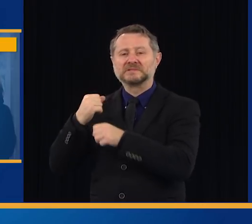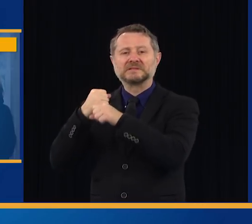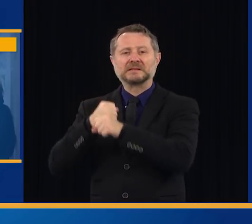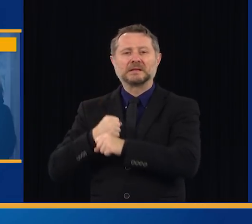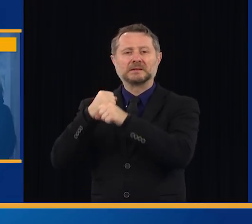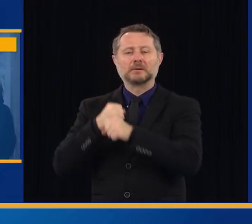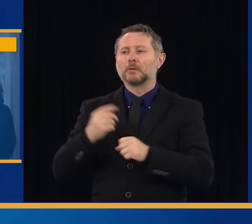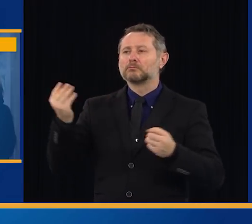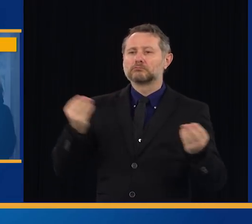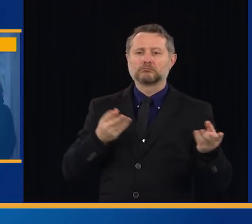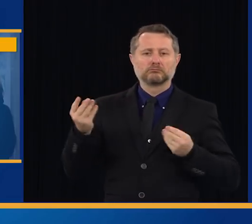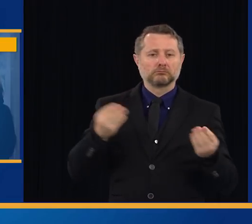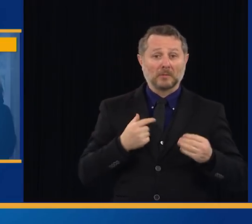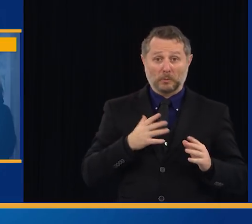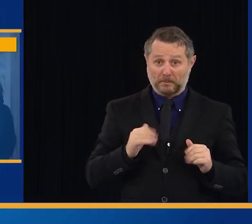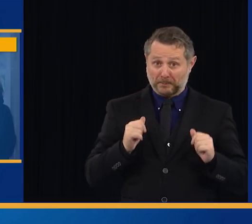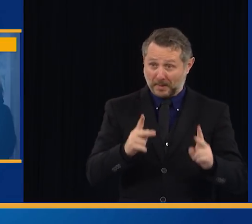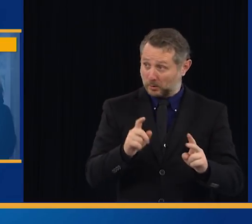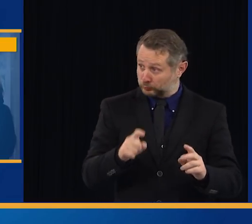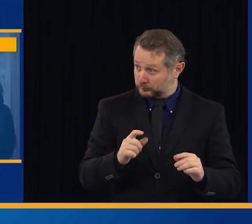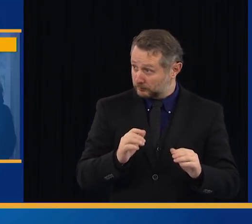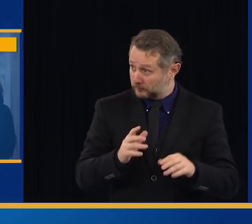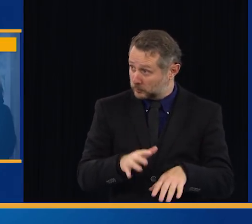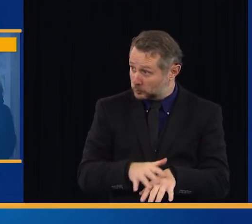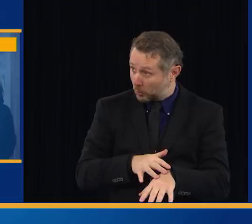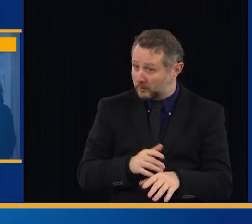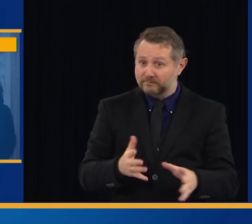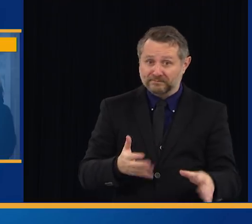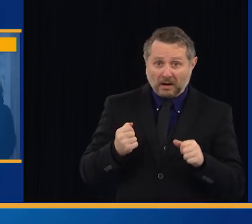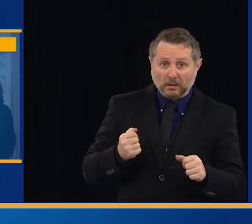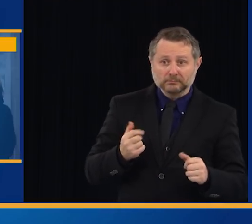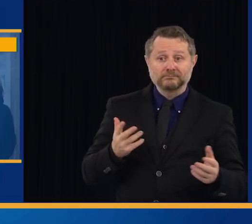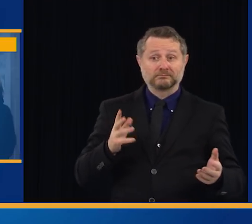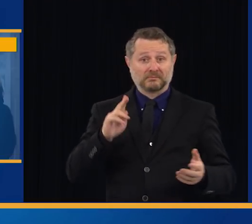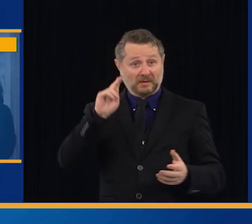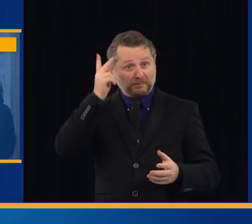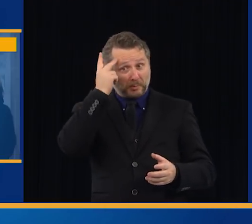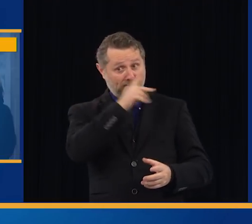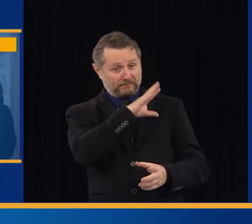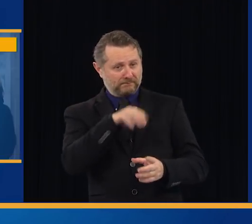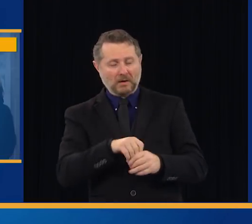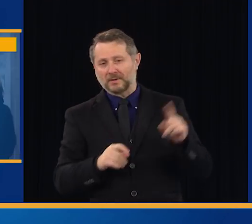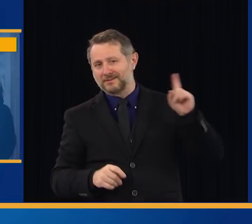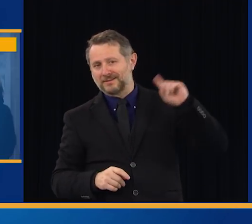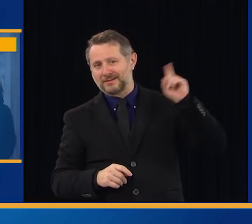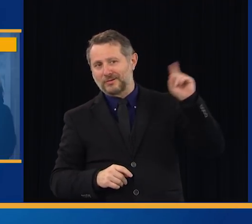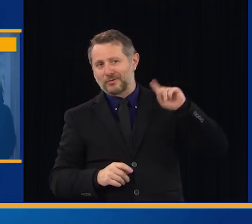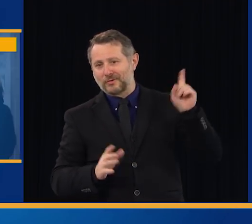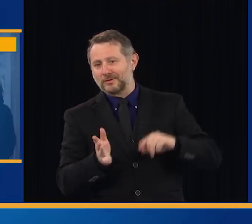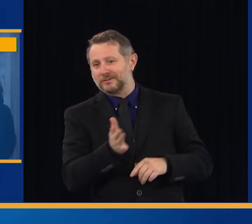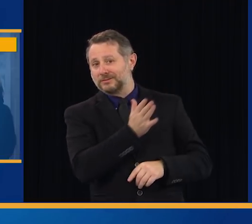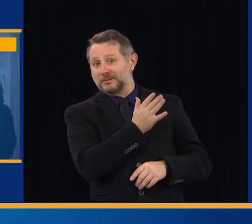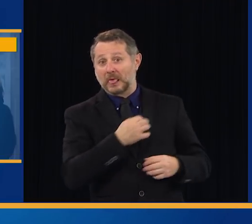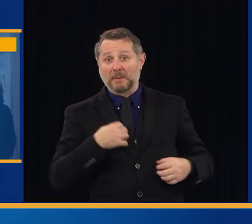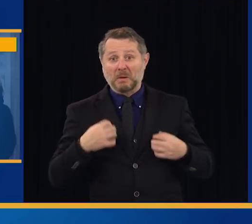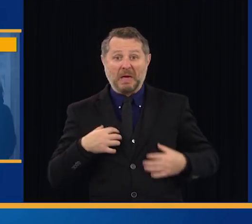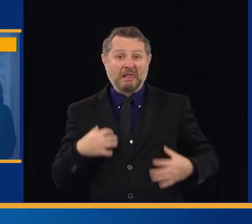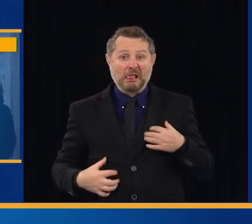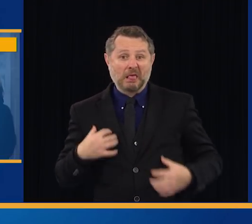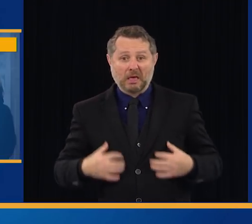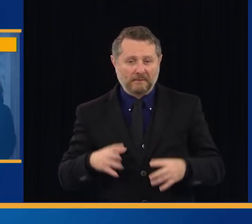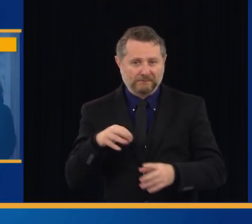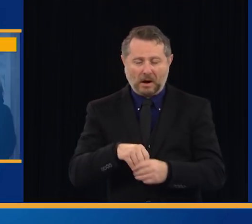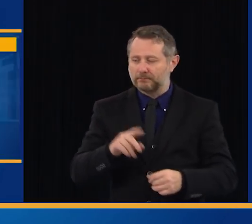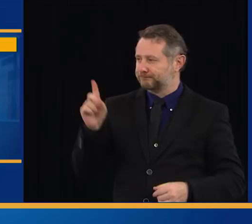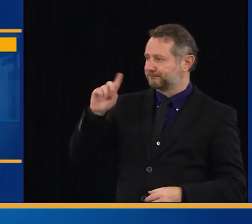data. No political decisions, no emotional decisions, data and science.